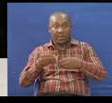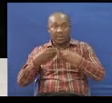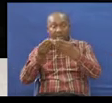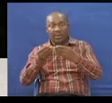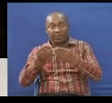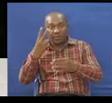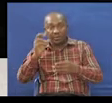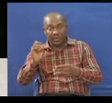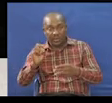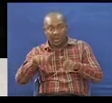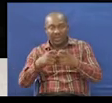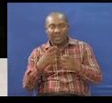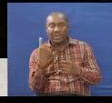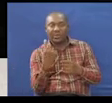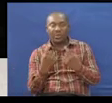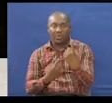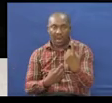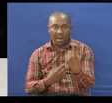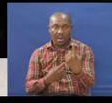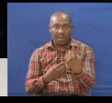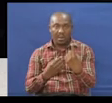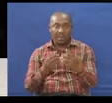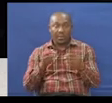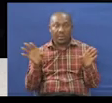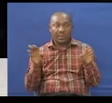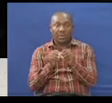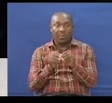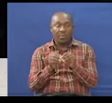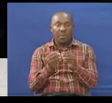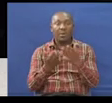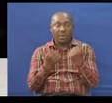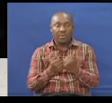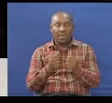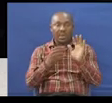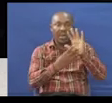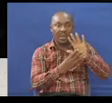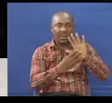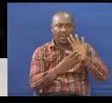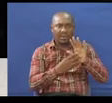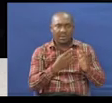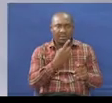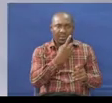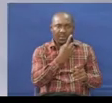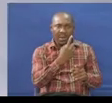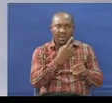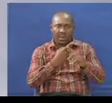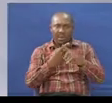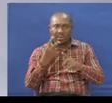of this, if you multiply them, they will give you 20. But it is only one pair whose sum will be 9. Is it 1 and